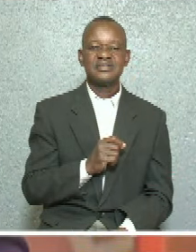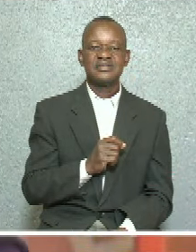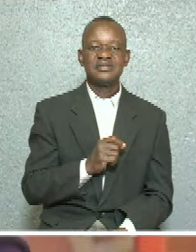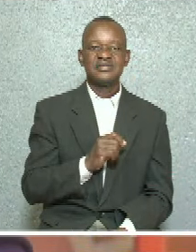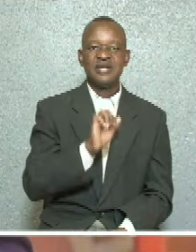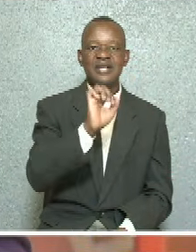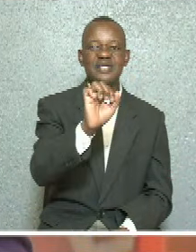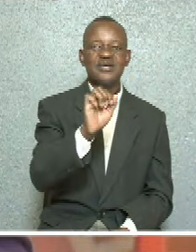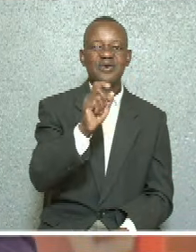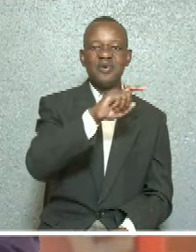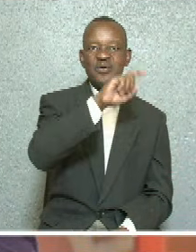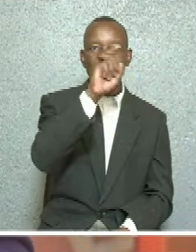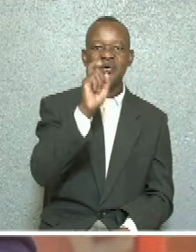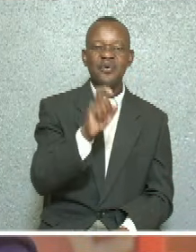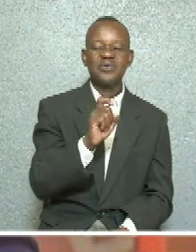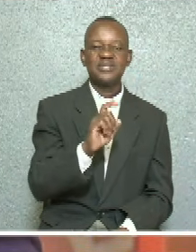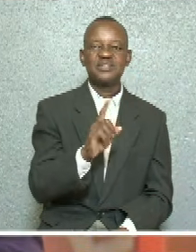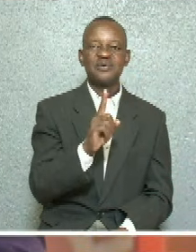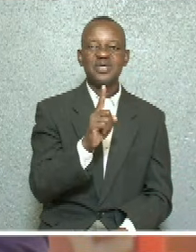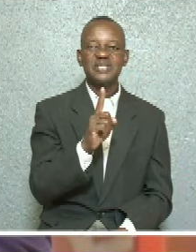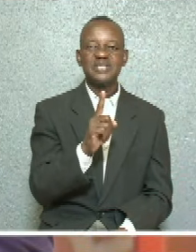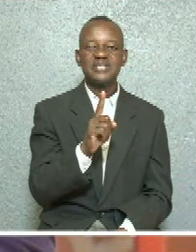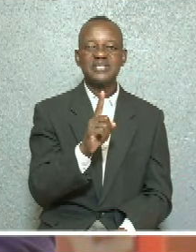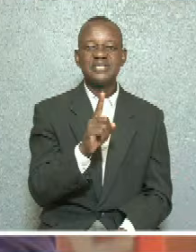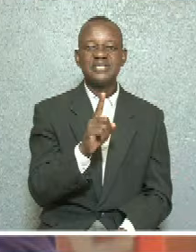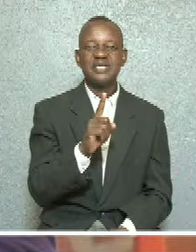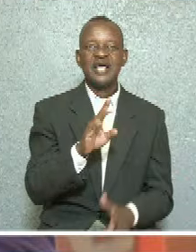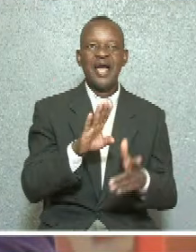about the Founding Father?